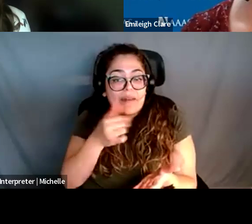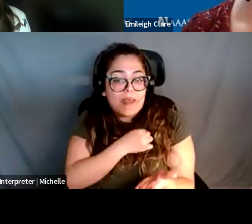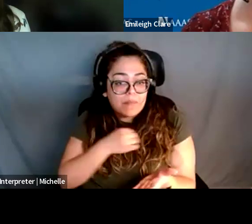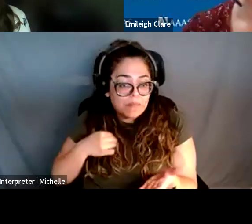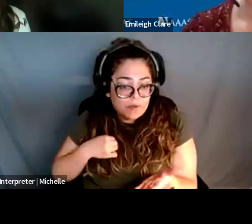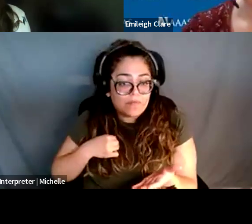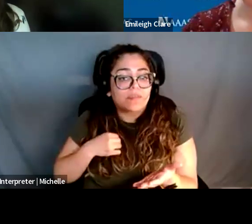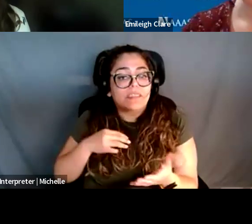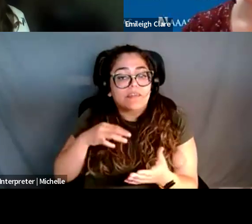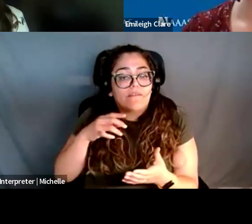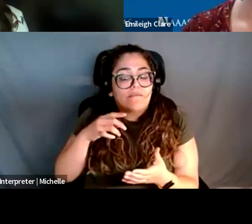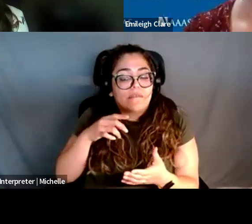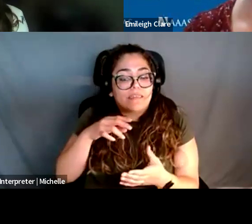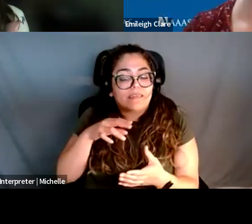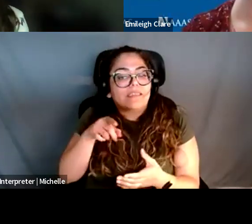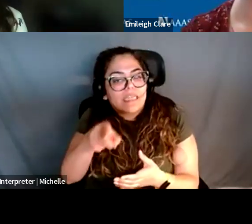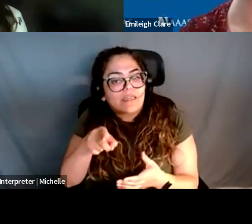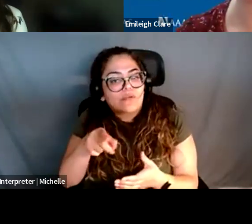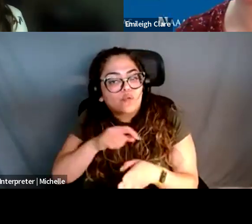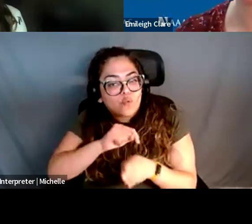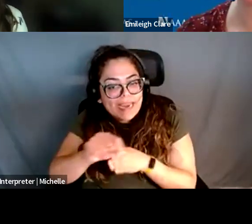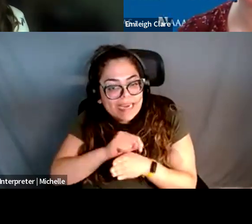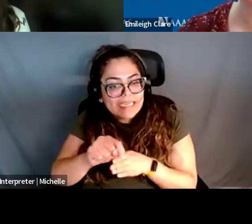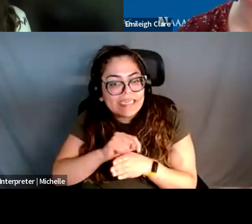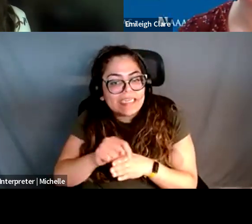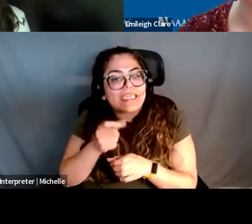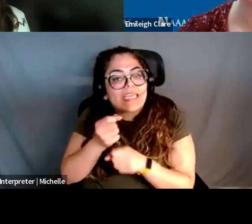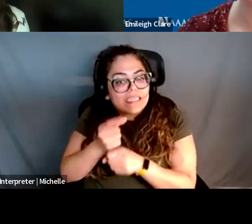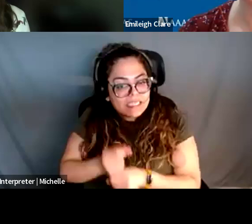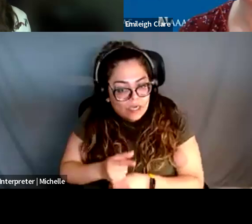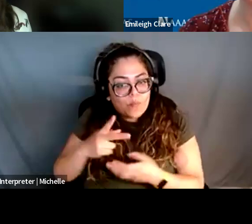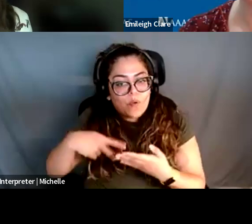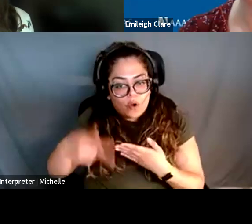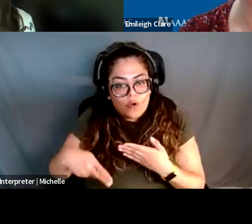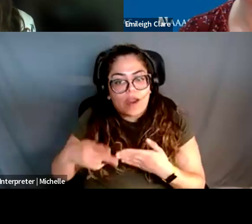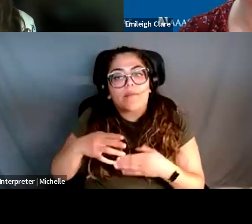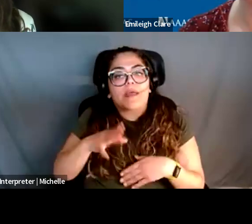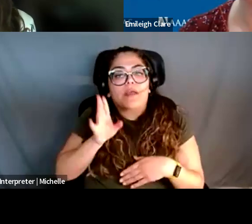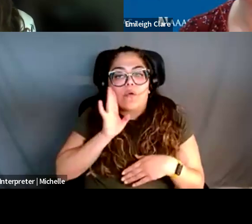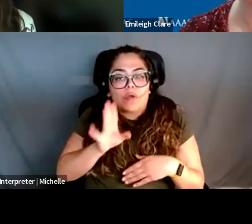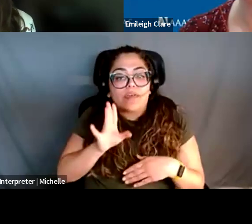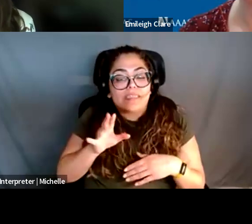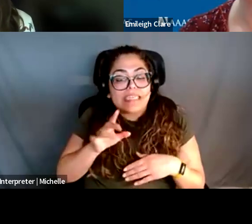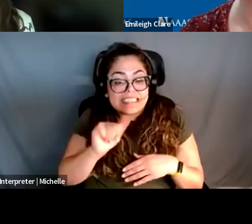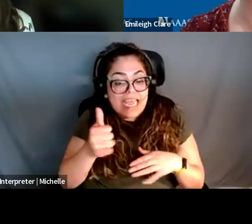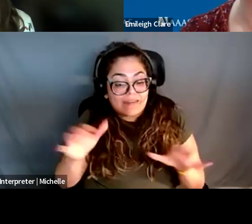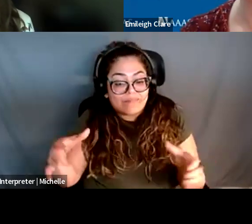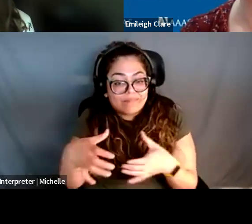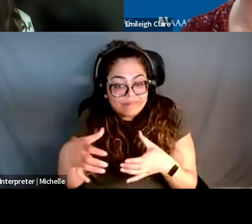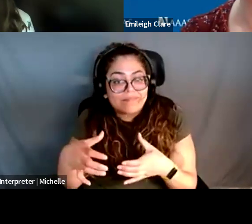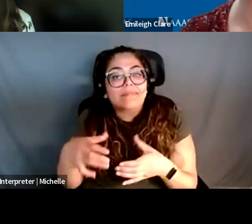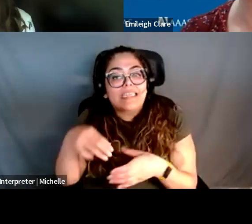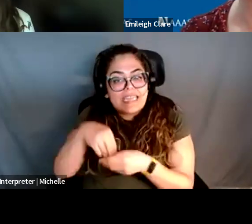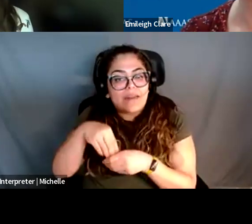that's a year-round program, and then it culminates at our annual conference in the fall when those 10 individuals come together at the conference in